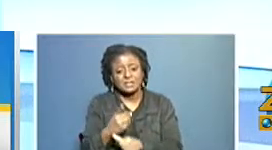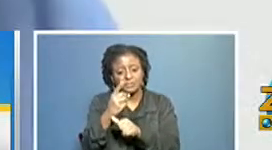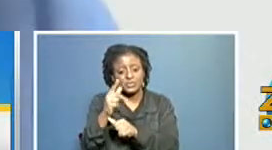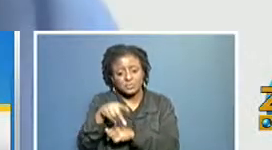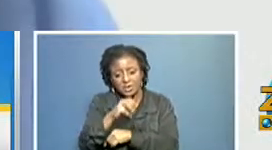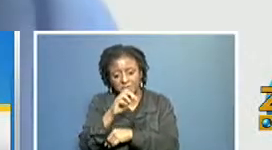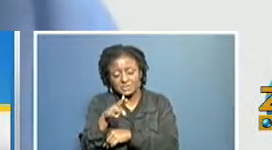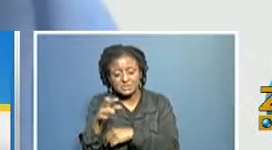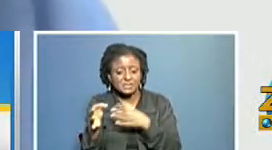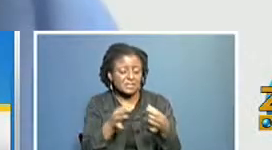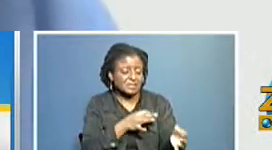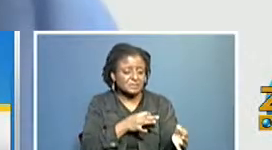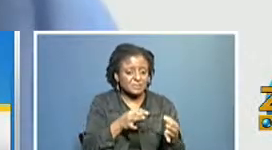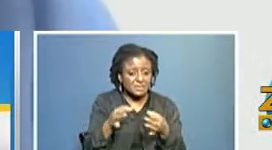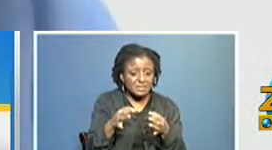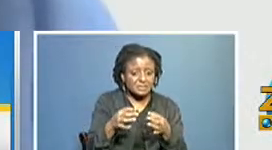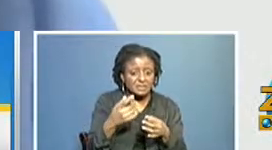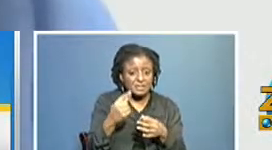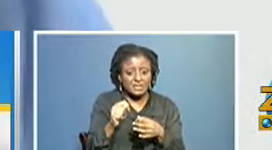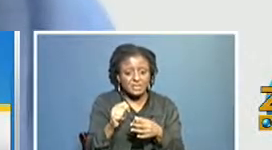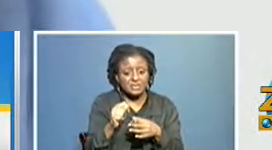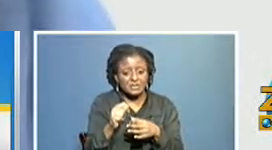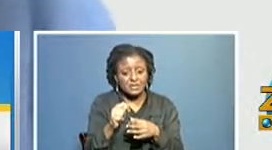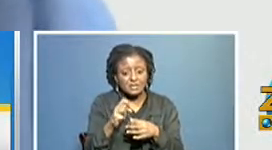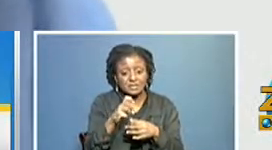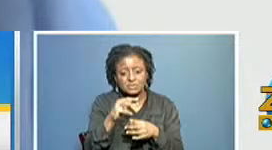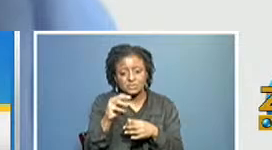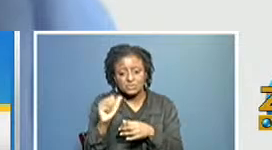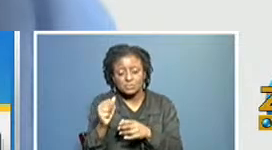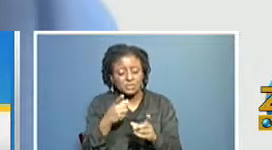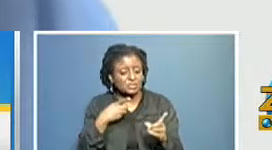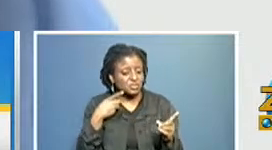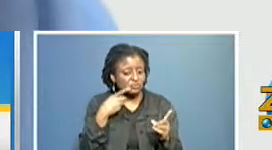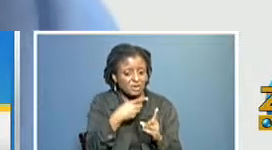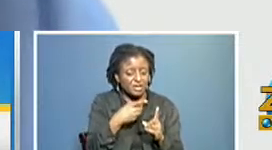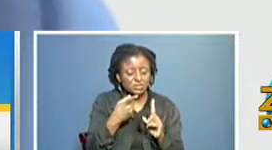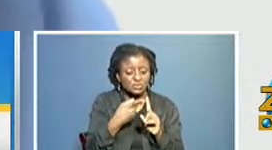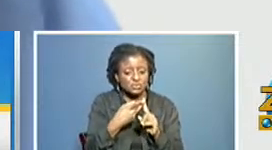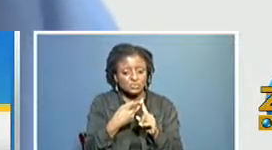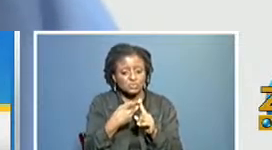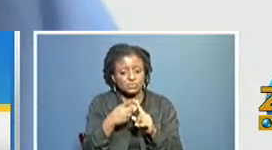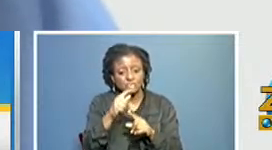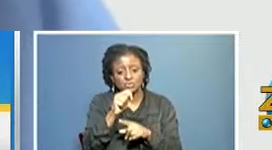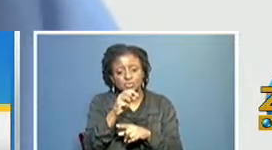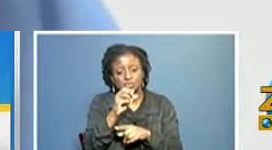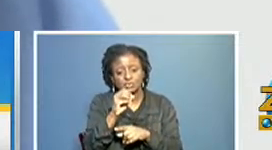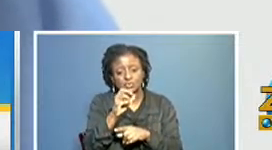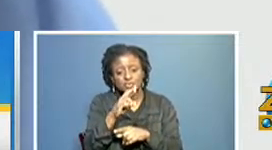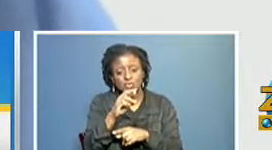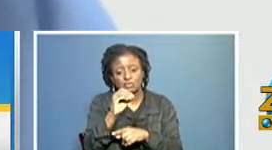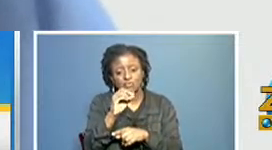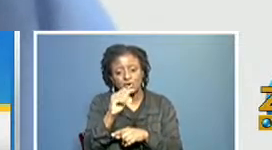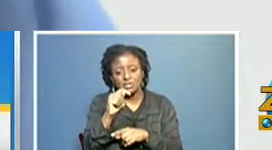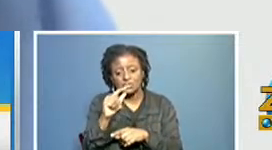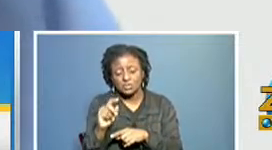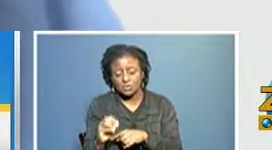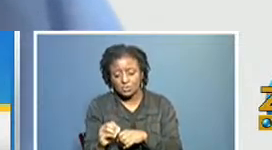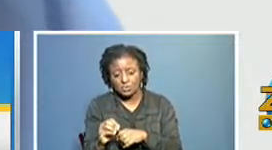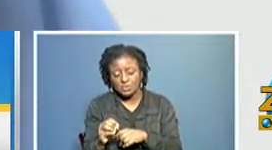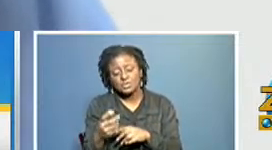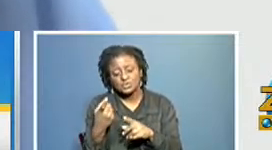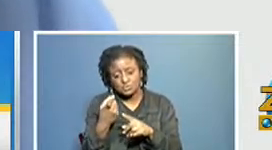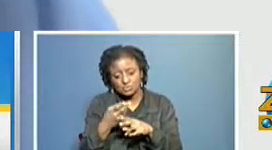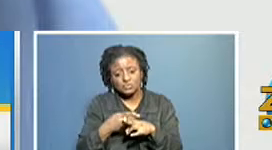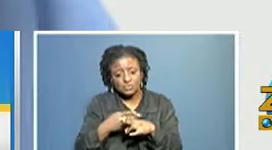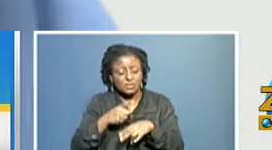The Exuma direct to Toronto leg has been temporarily canceled due to operational issues and